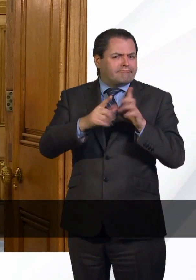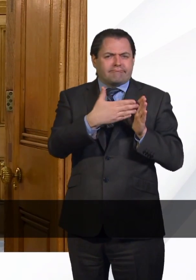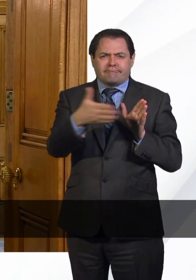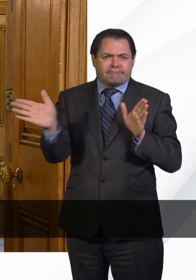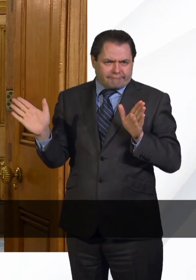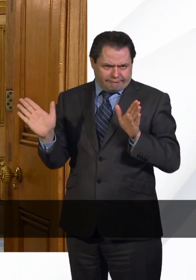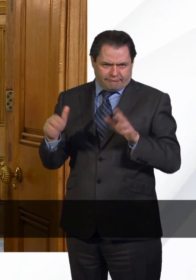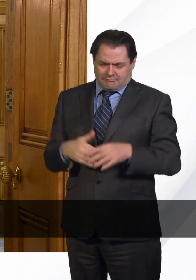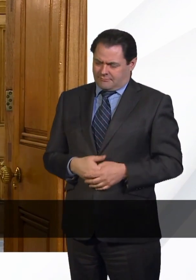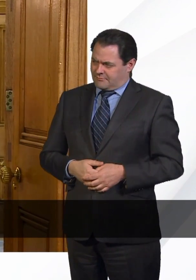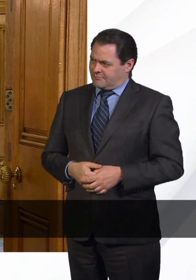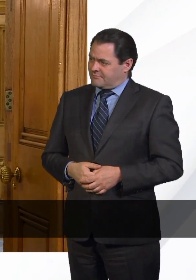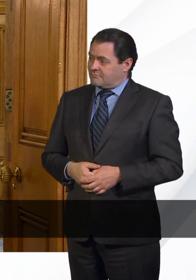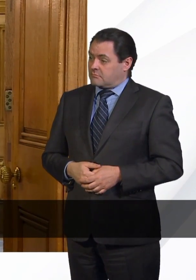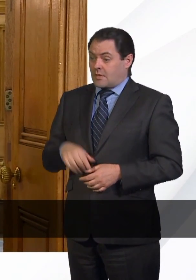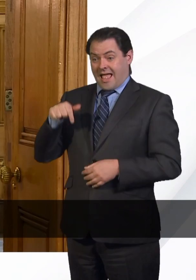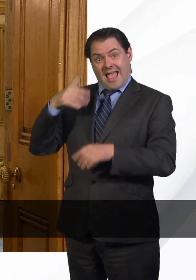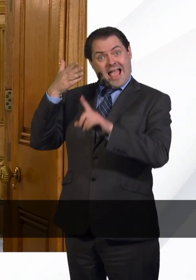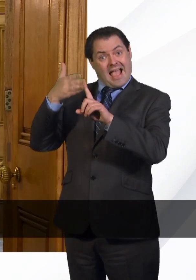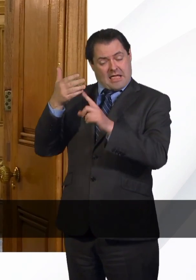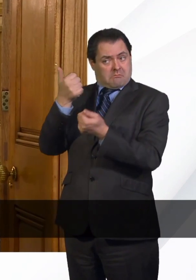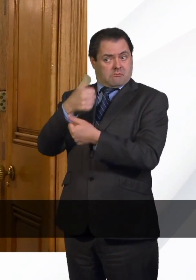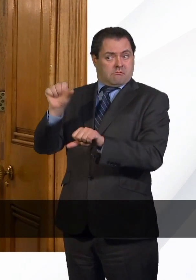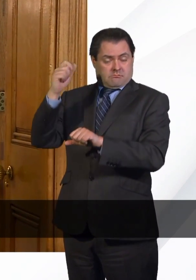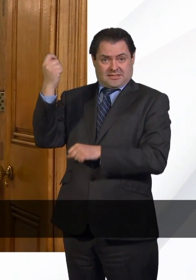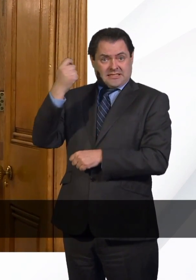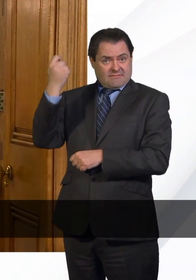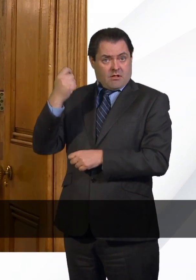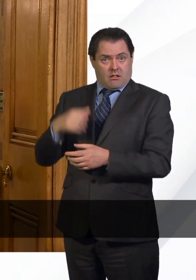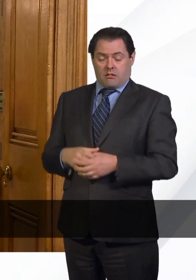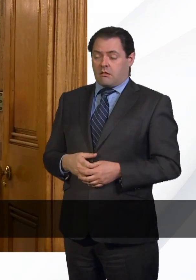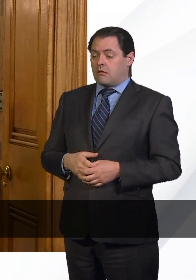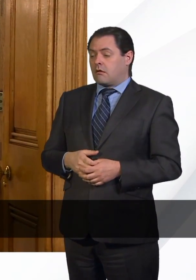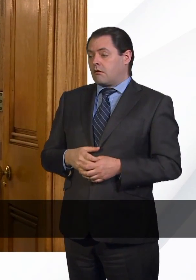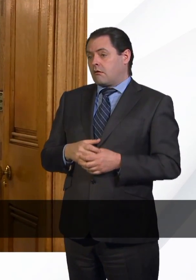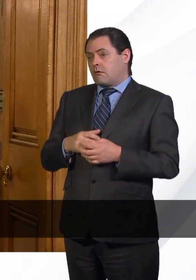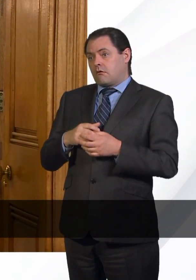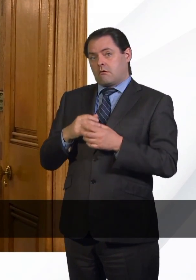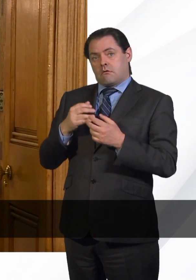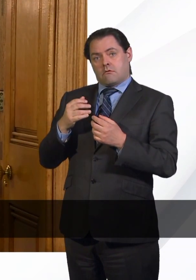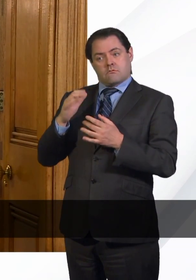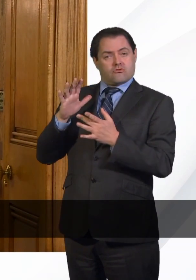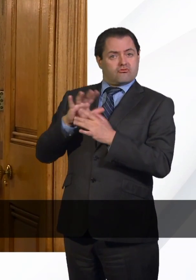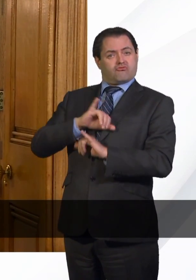That goal is working. The number of spare critical care beds in the NHS is